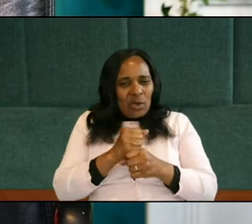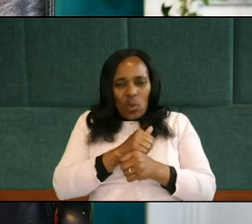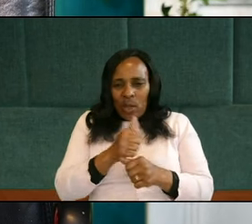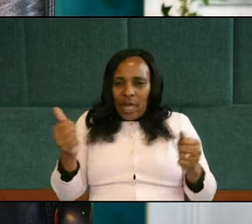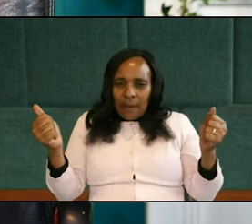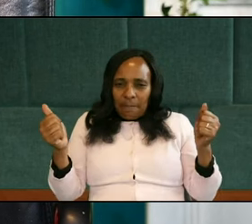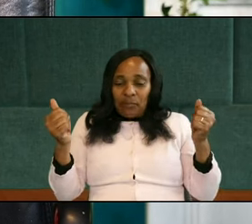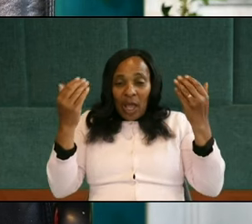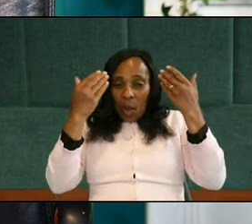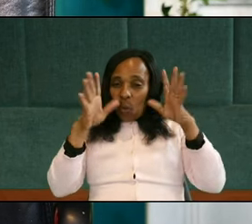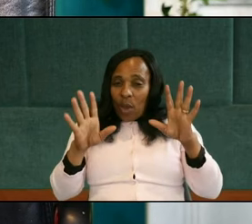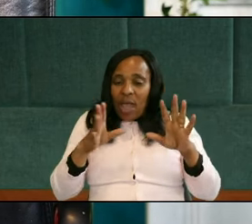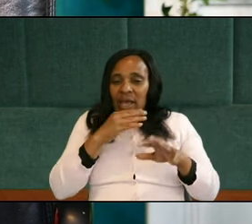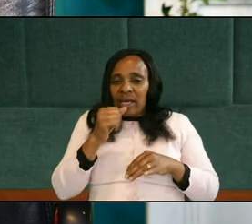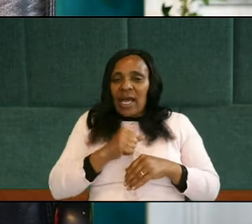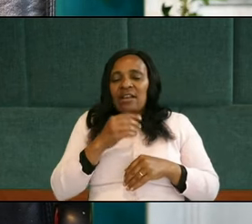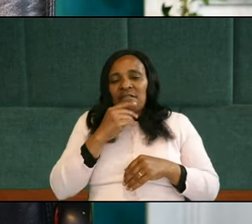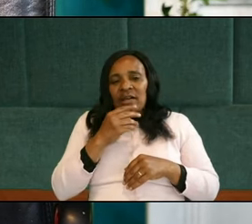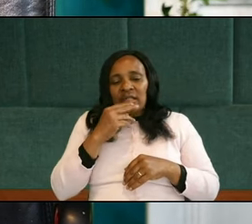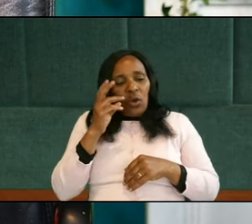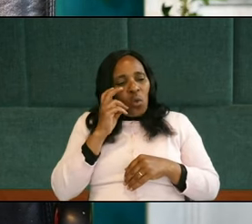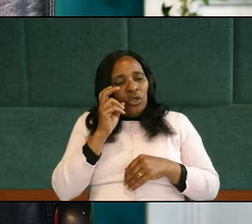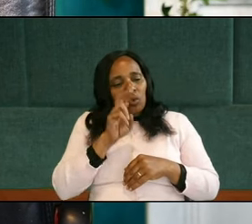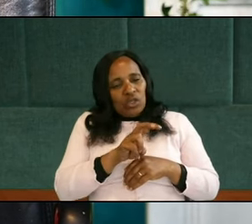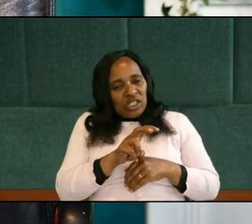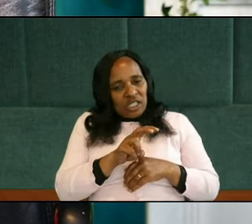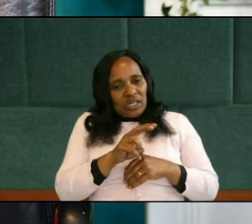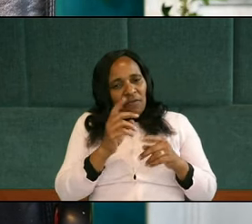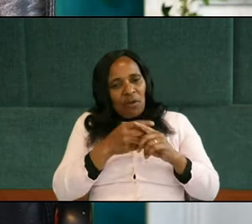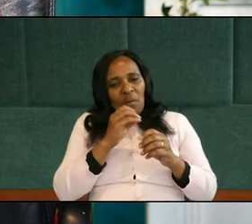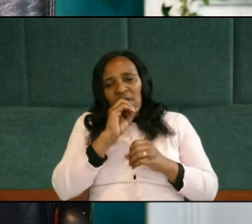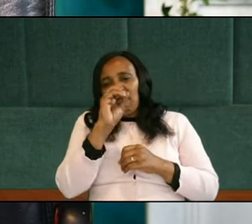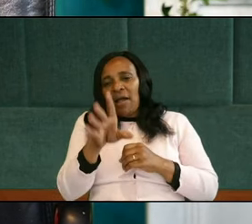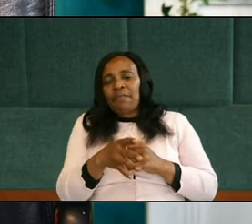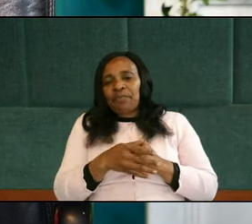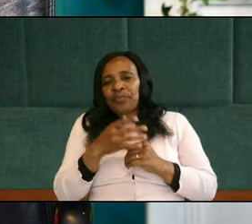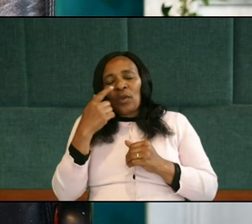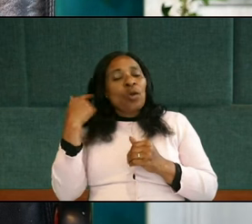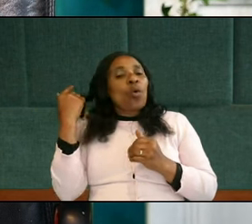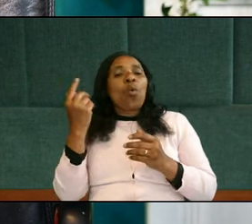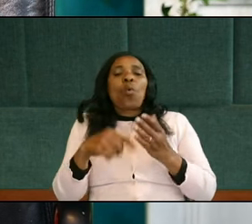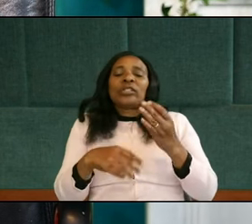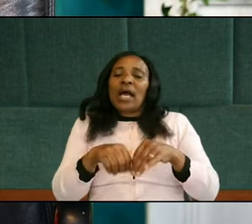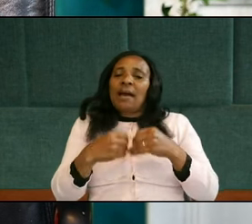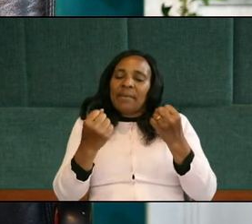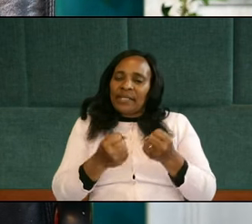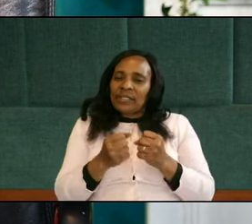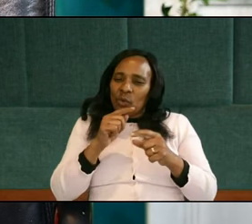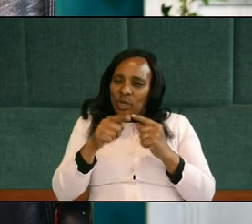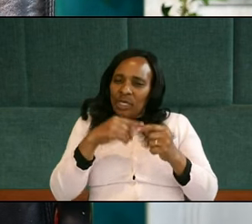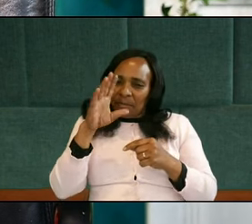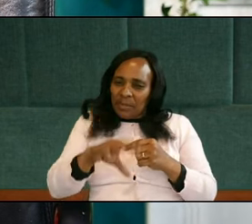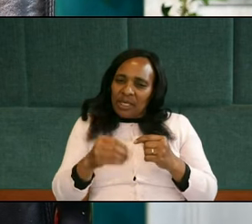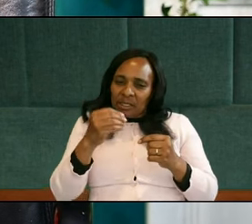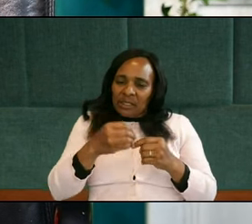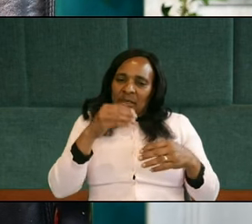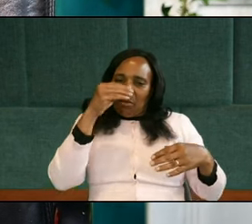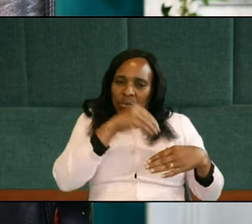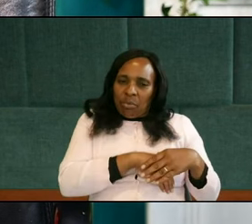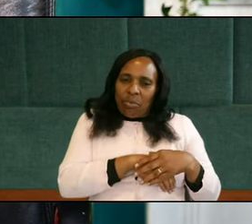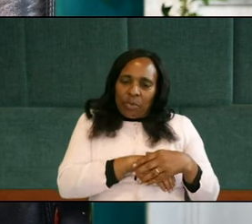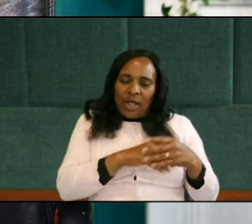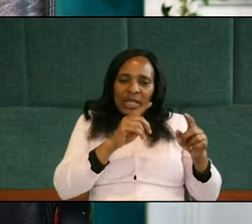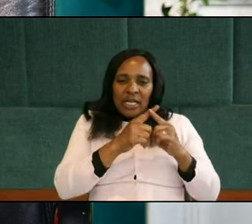He didn't know that his grandfather was looking at him from a distance. So what happens is, when he picked it and he went to